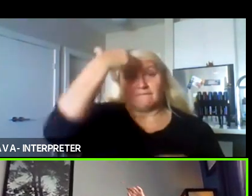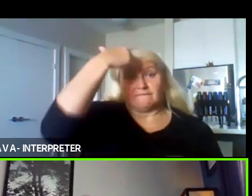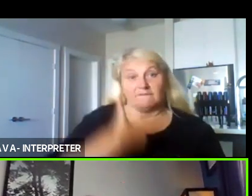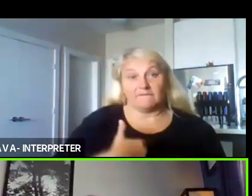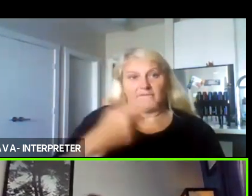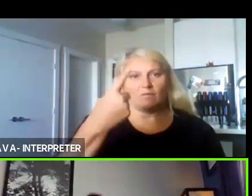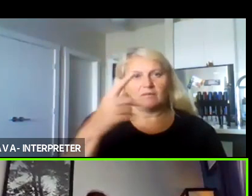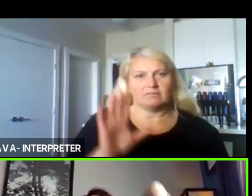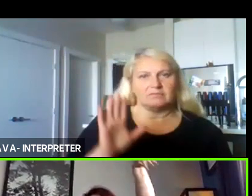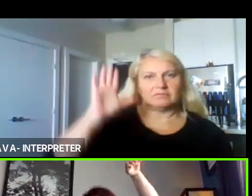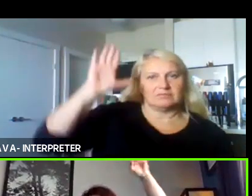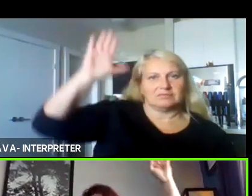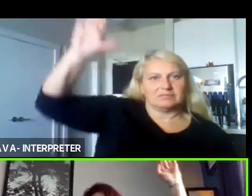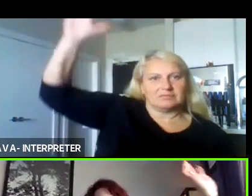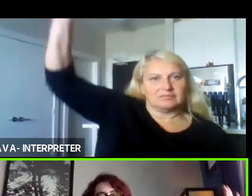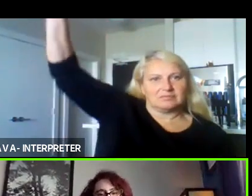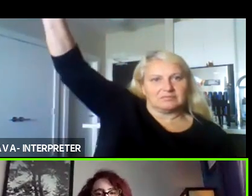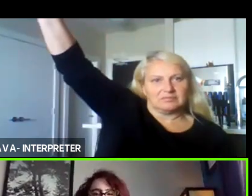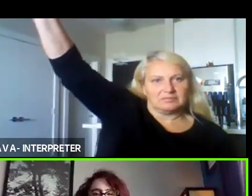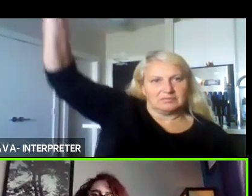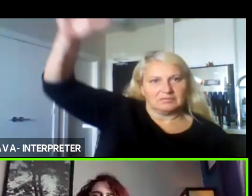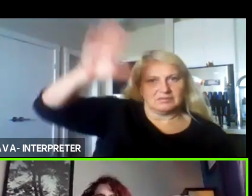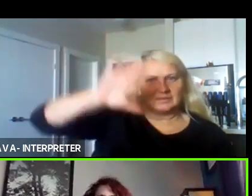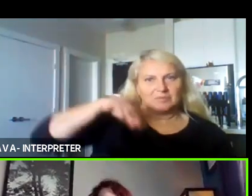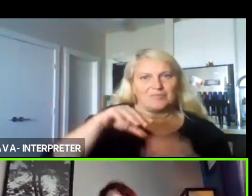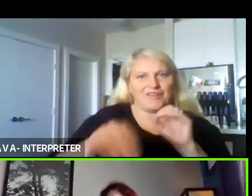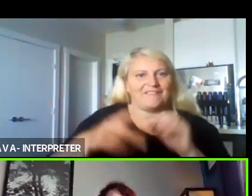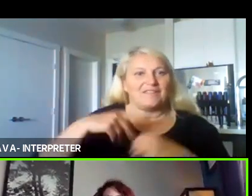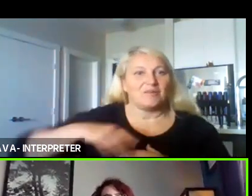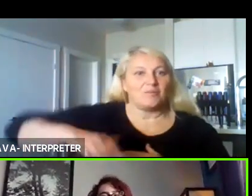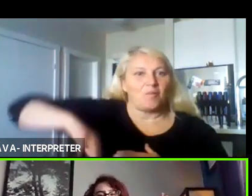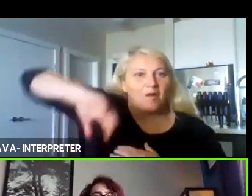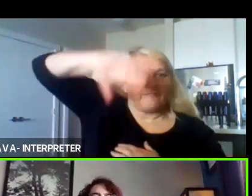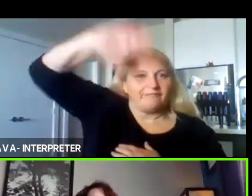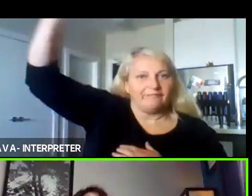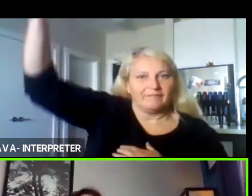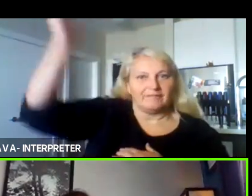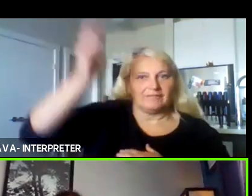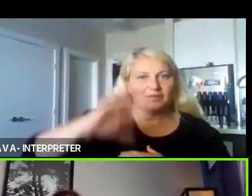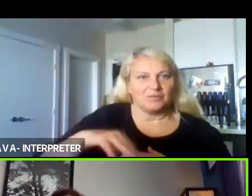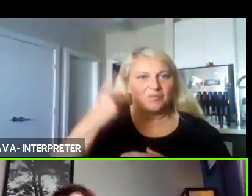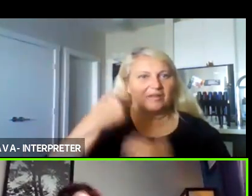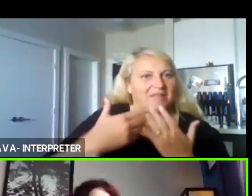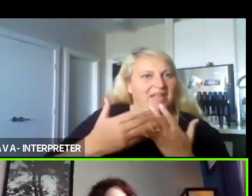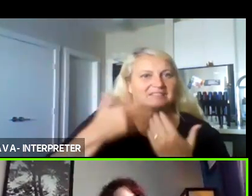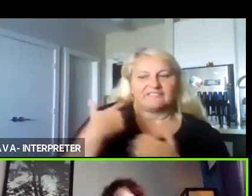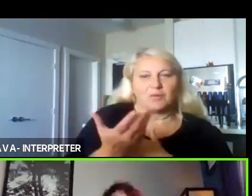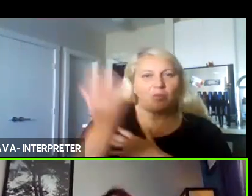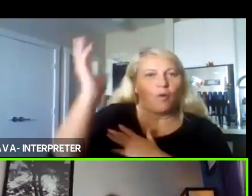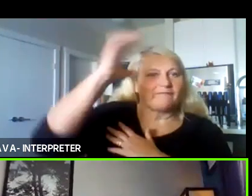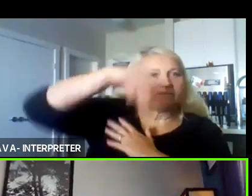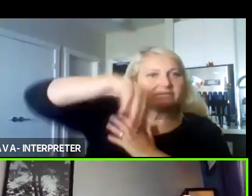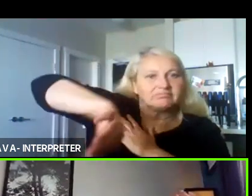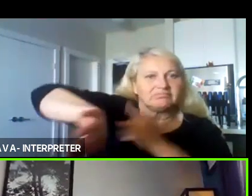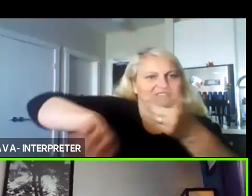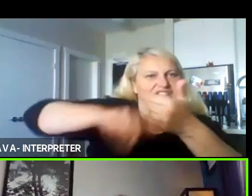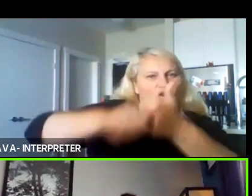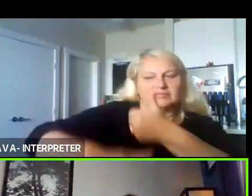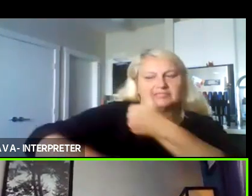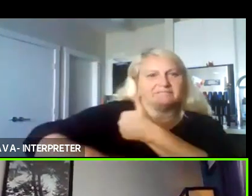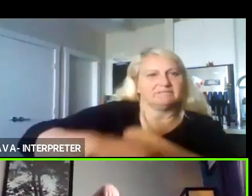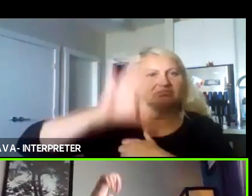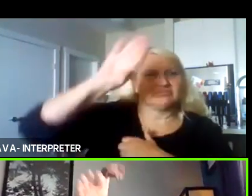we're planting one side of our body and we're moving the other side, however it likes to move. And